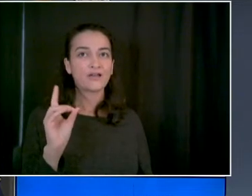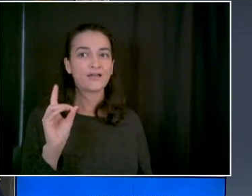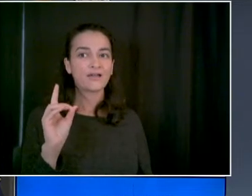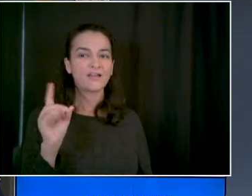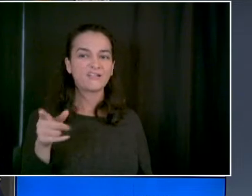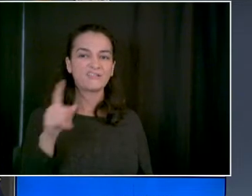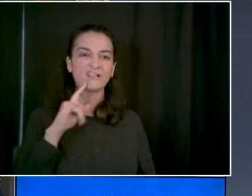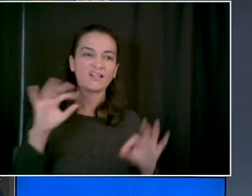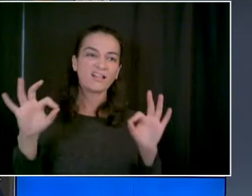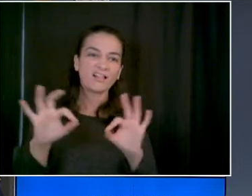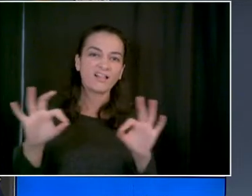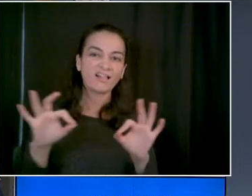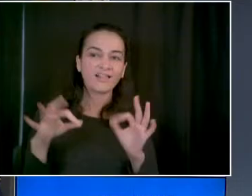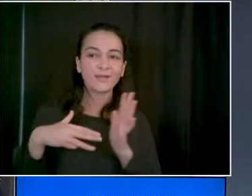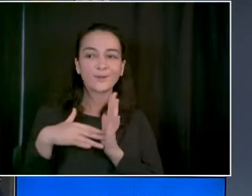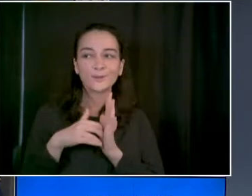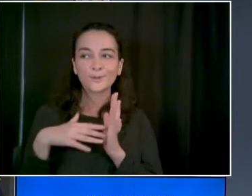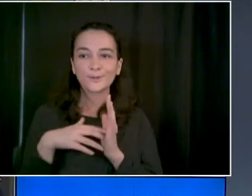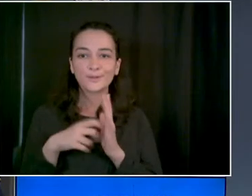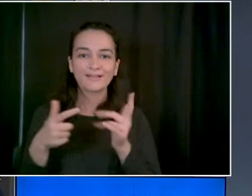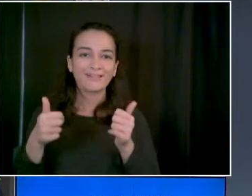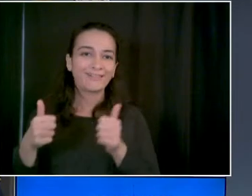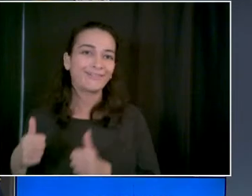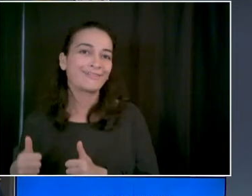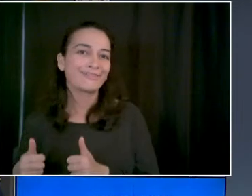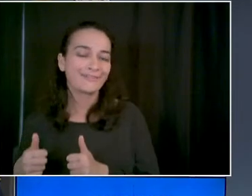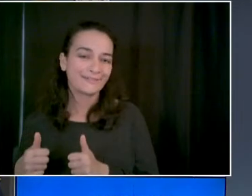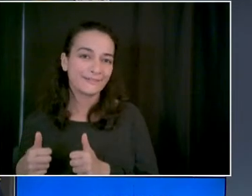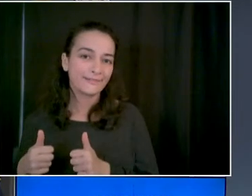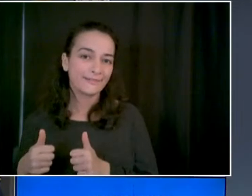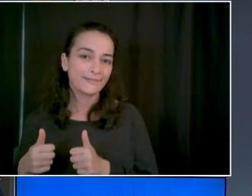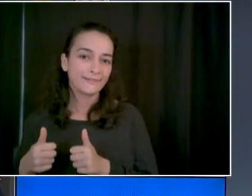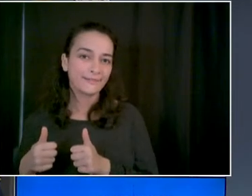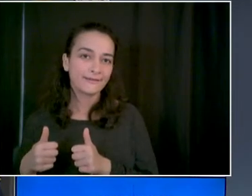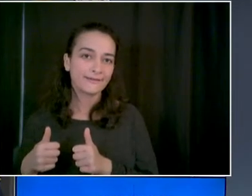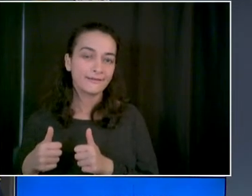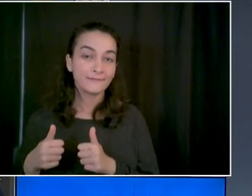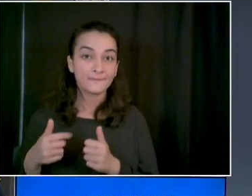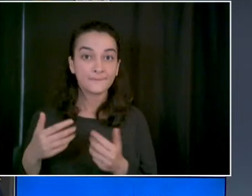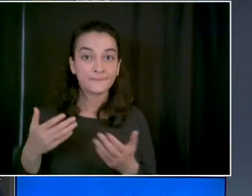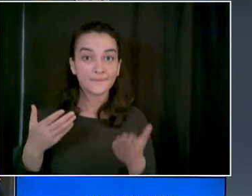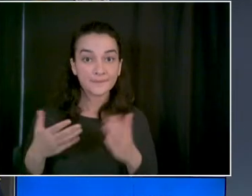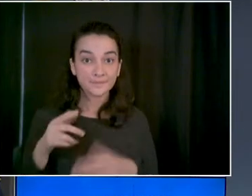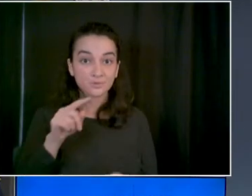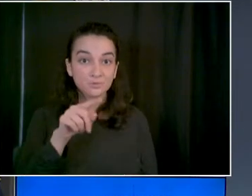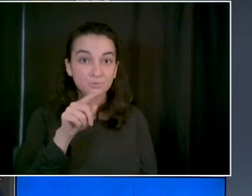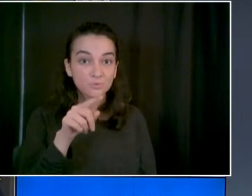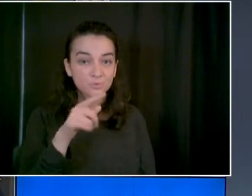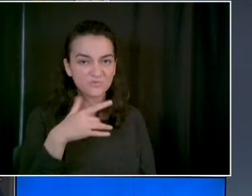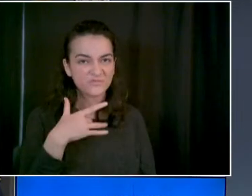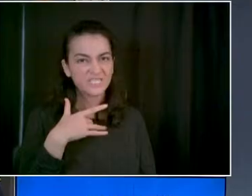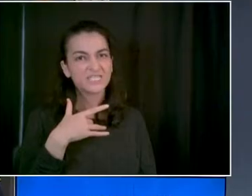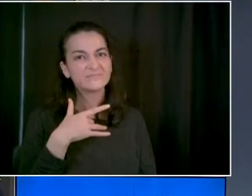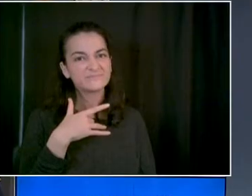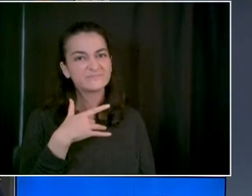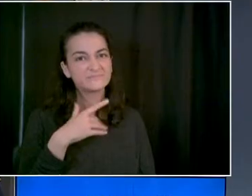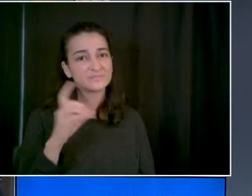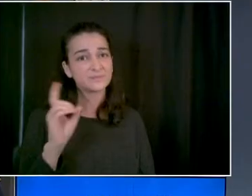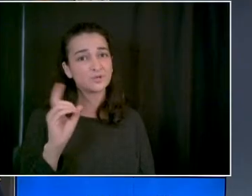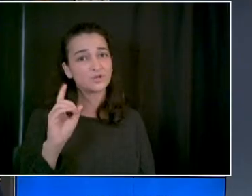Party. You maybe have both felt the Biden burn. Biden called on Cuomo to resign back in the day. So I guess, what are your feelings? Do you feel